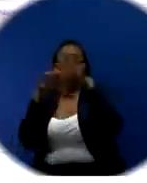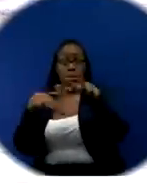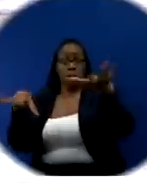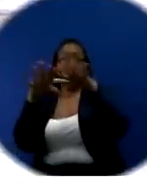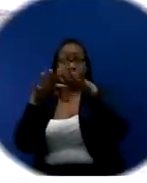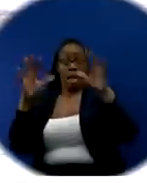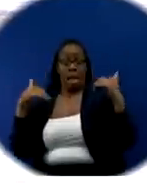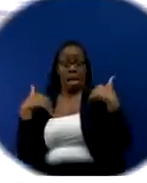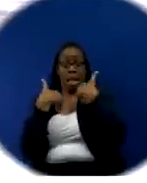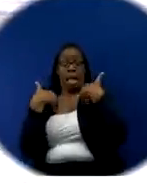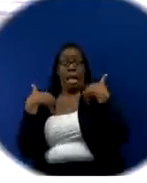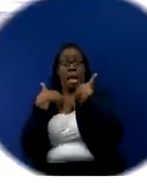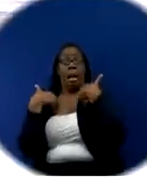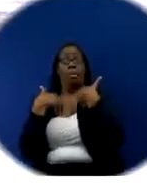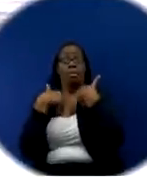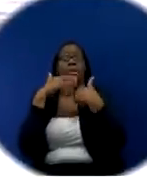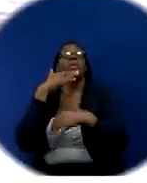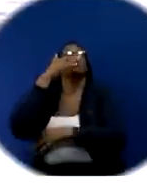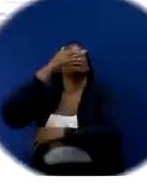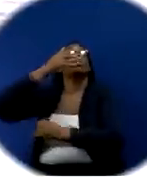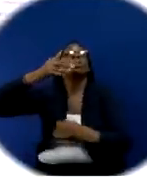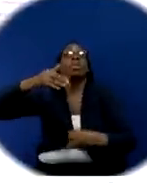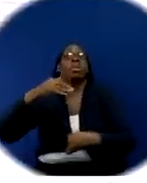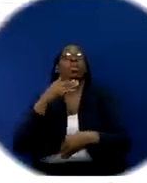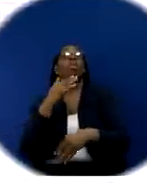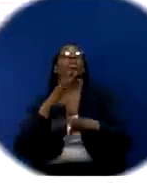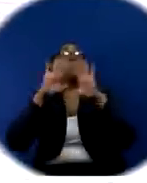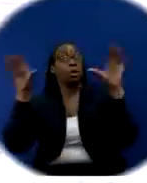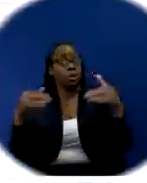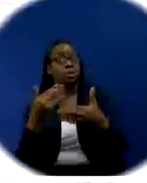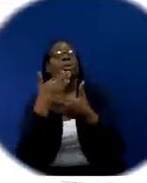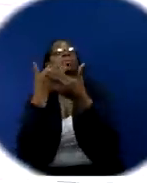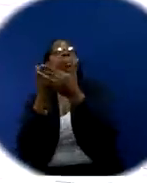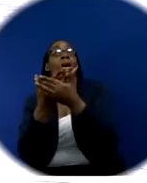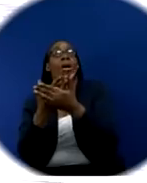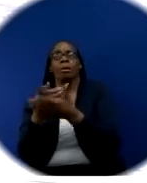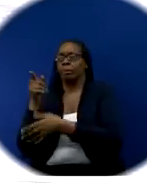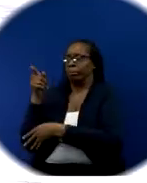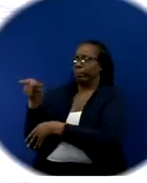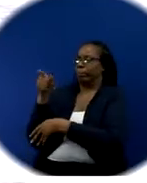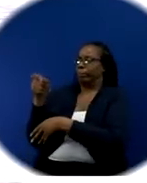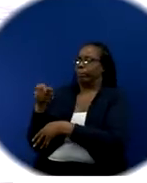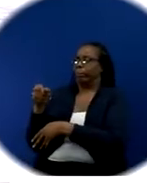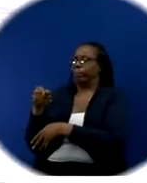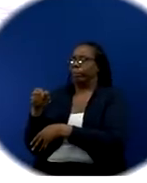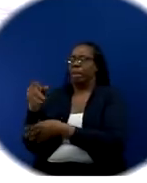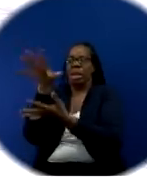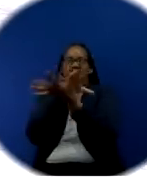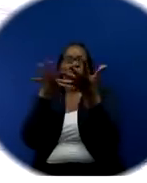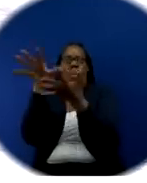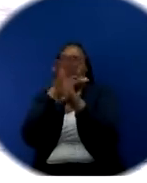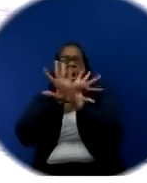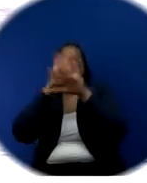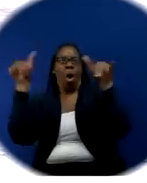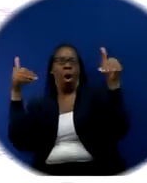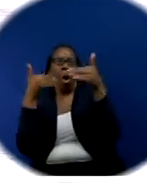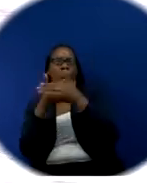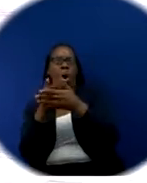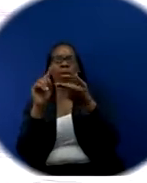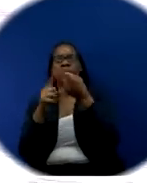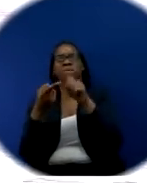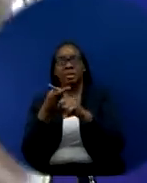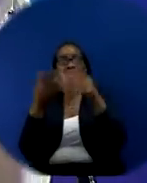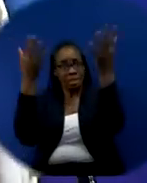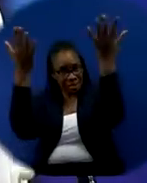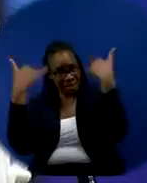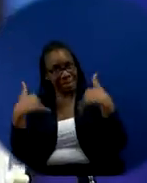oxen. They're doing well in life. And here is this wealthy man inviting all of his wealthy friends to come and hang out with